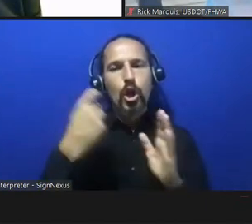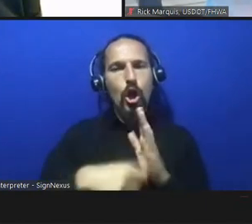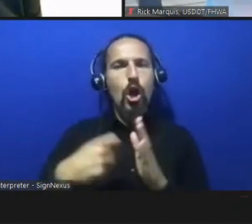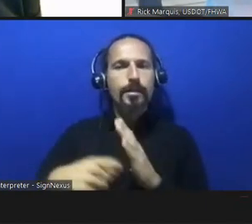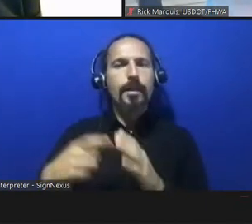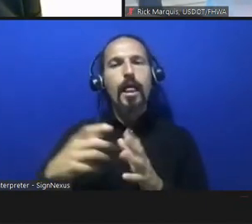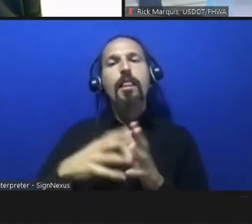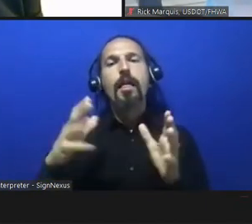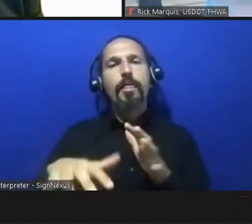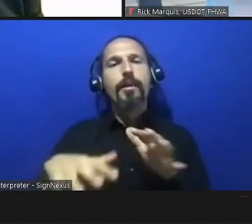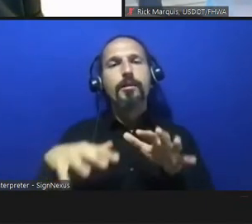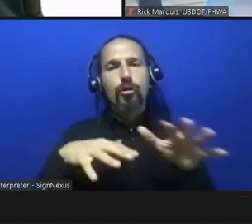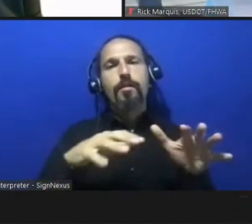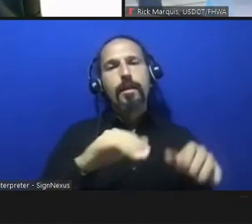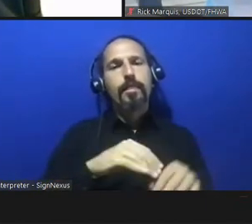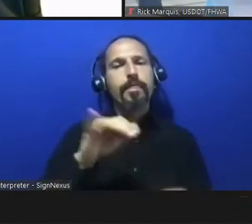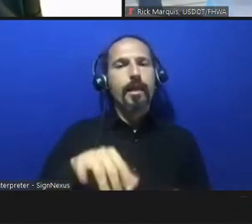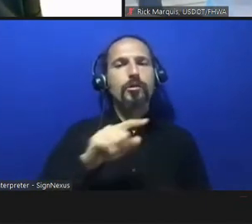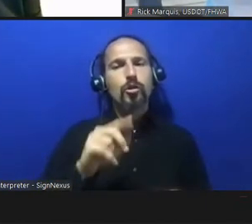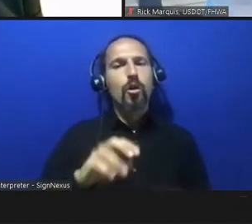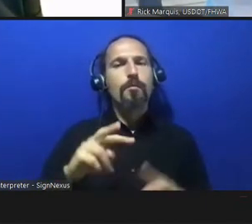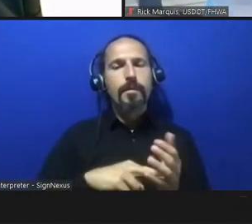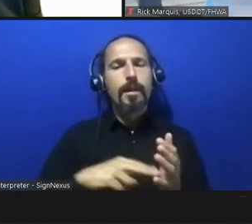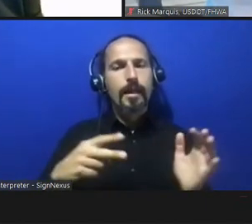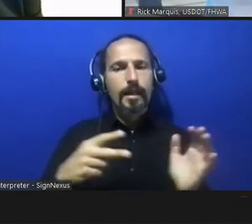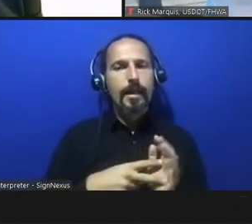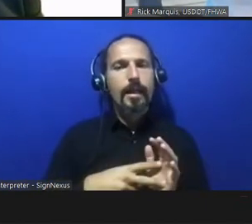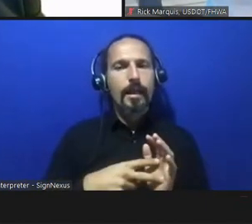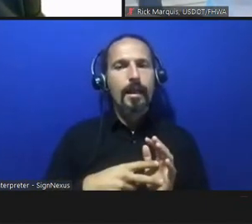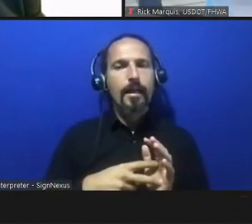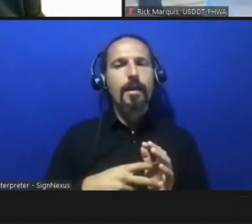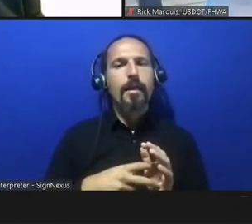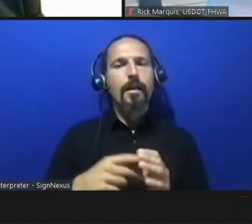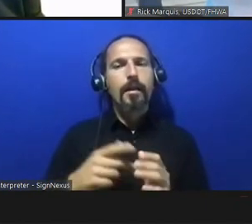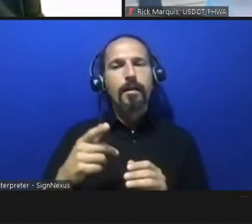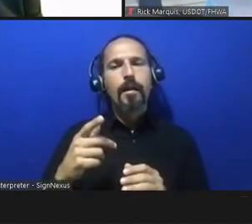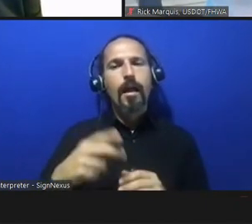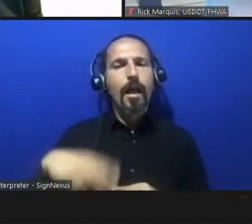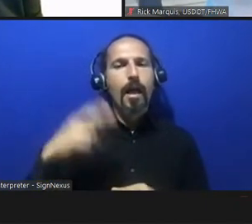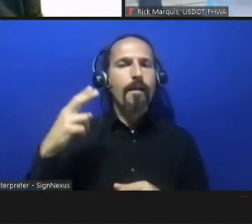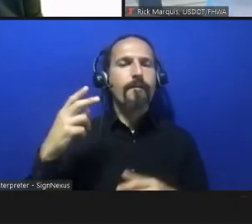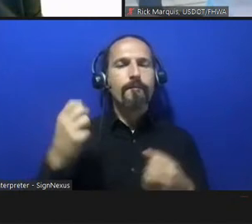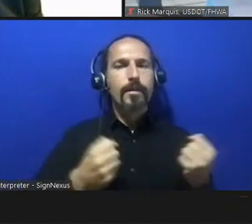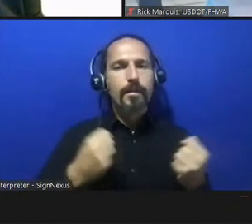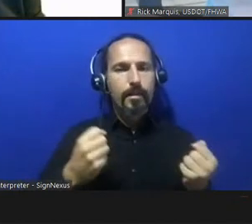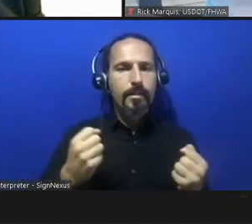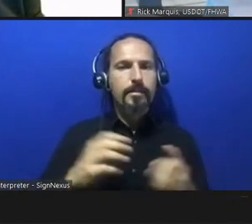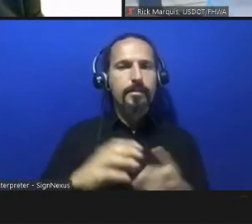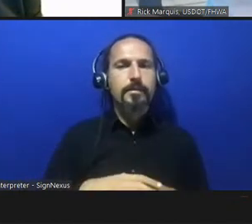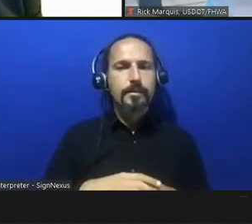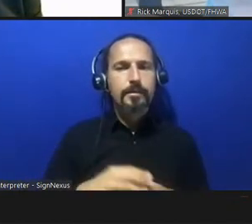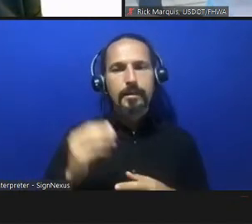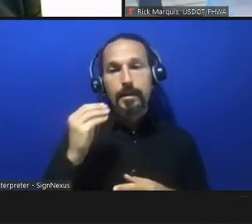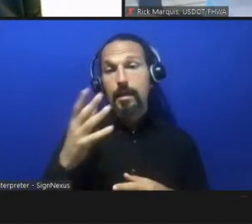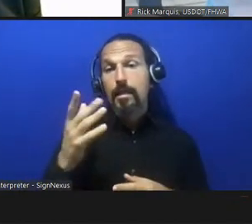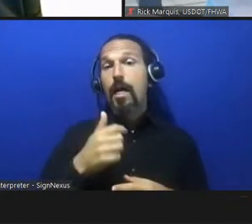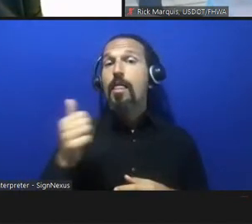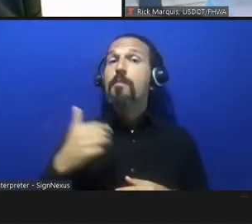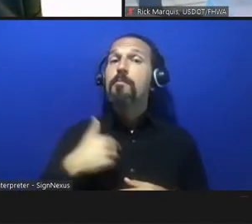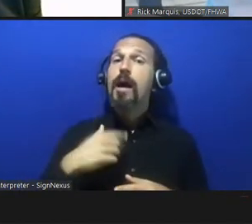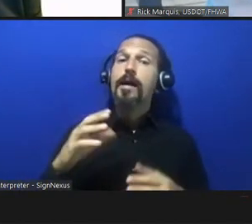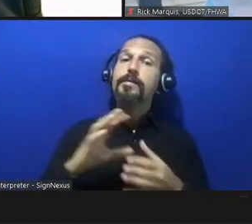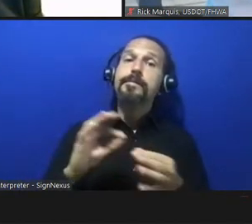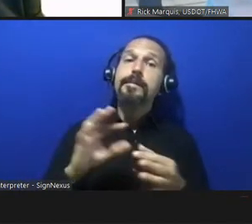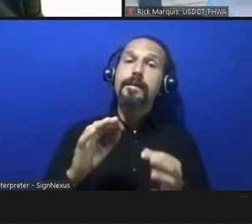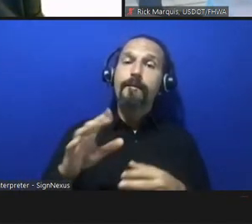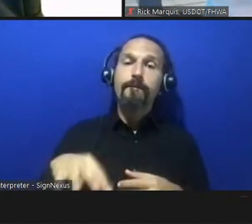congestion in the zone which results from a predominance of app base for higher vehicles the rest of my testimony can be